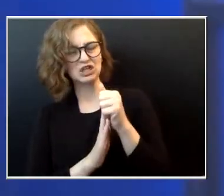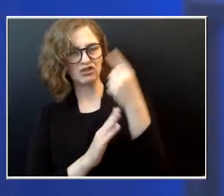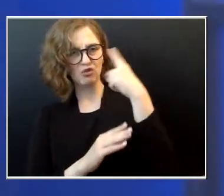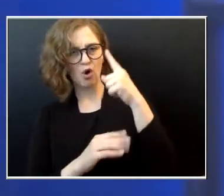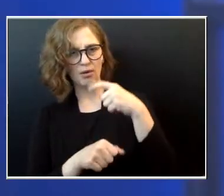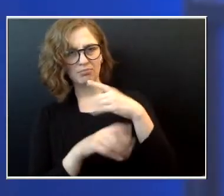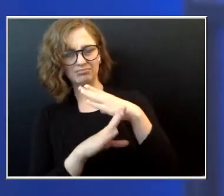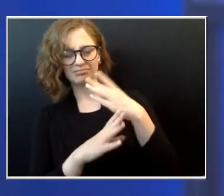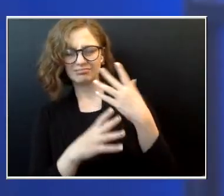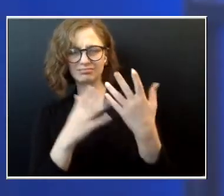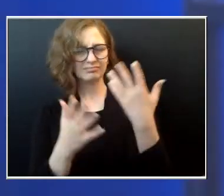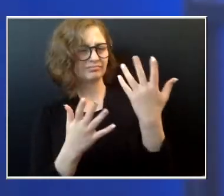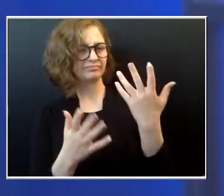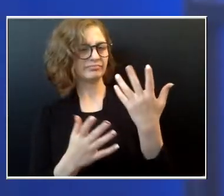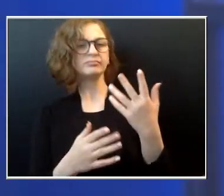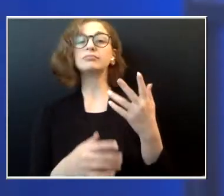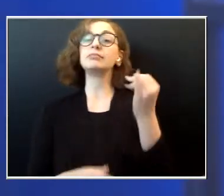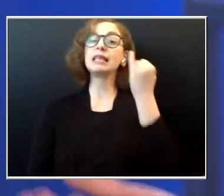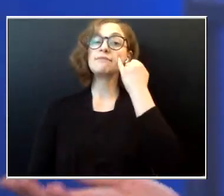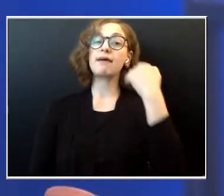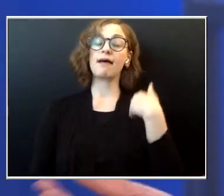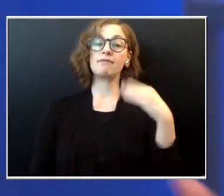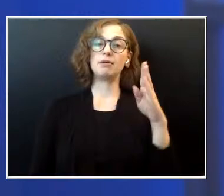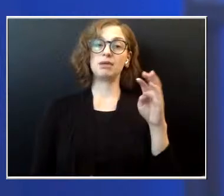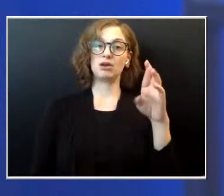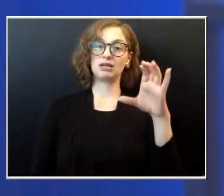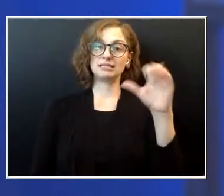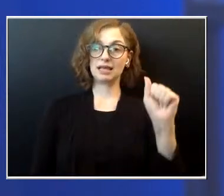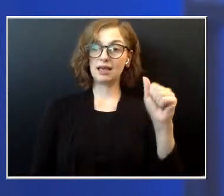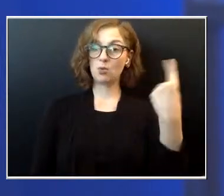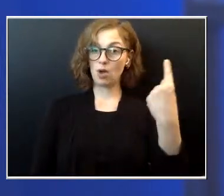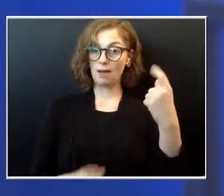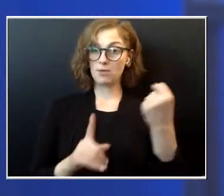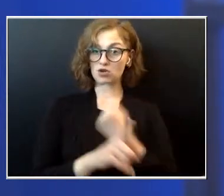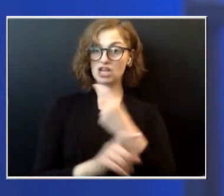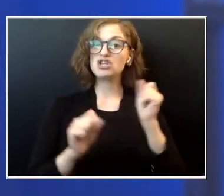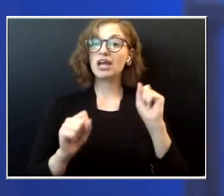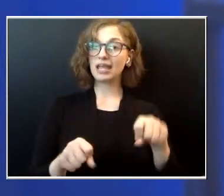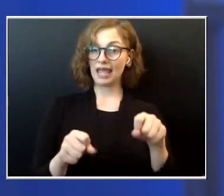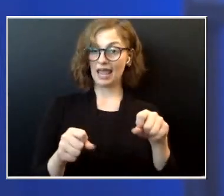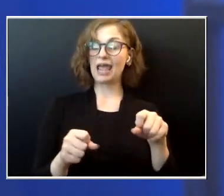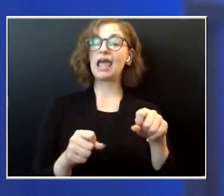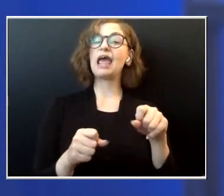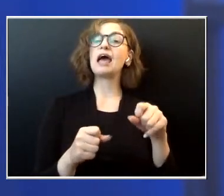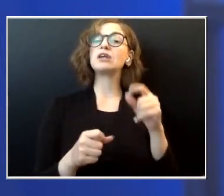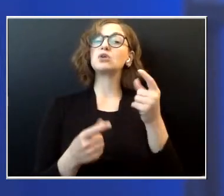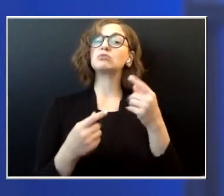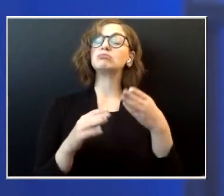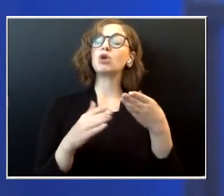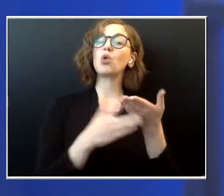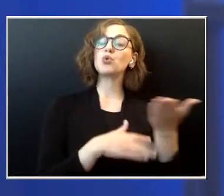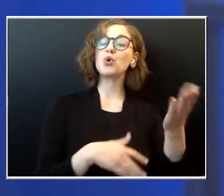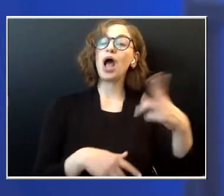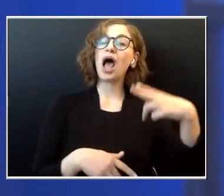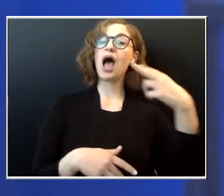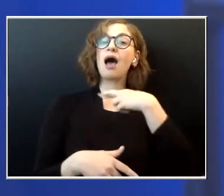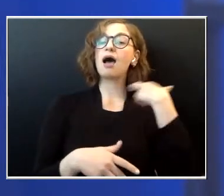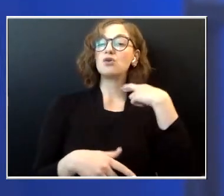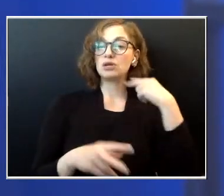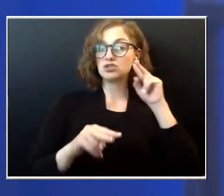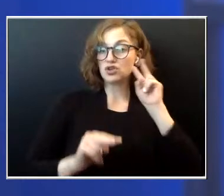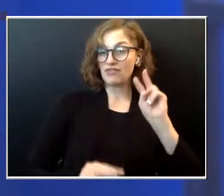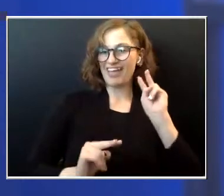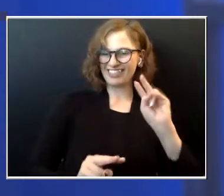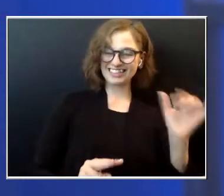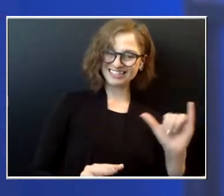BRCA1 mutation, she can undergo high-risk surveillance, like Amanda has been doing, and the goal there is early detection of breast cancer at hopefully